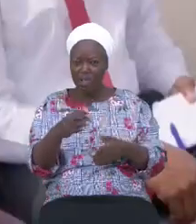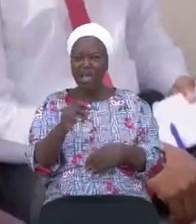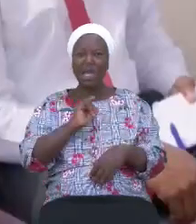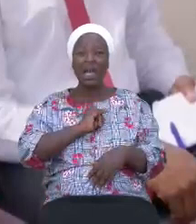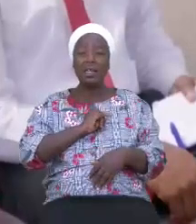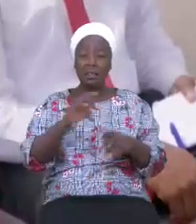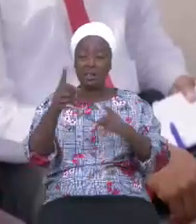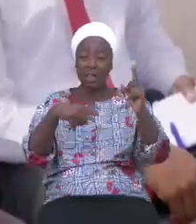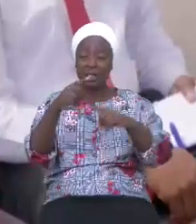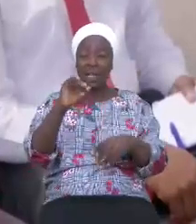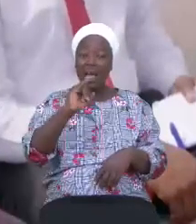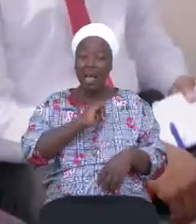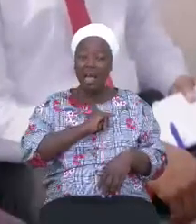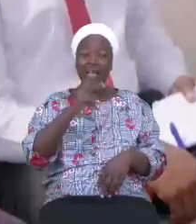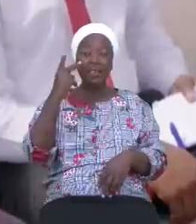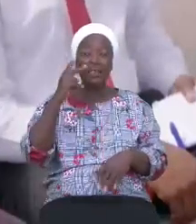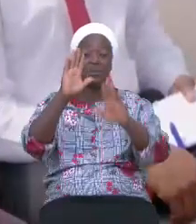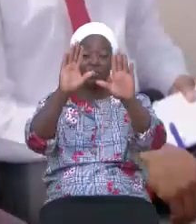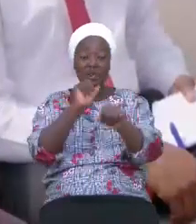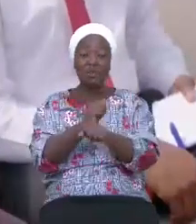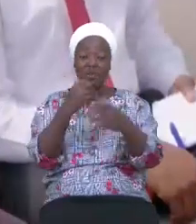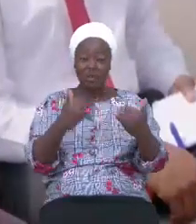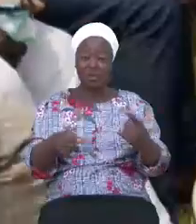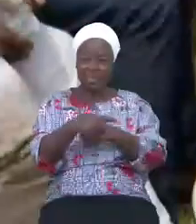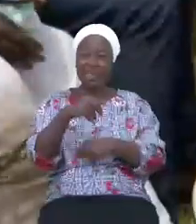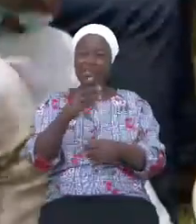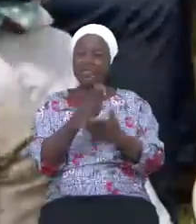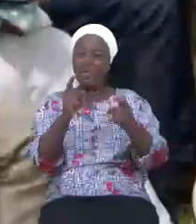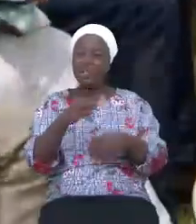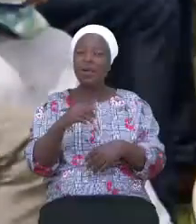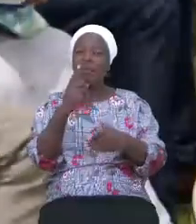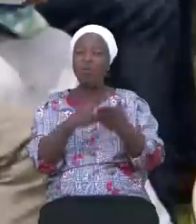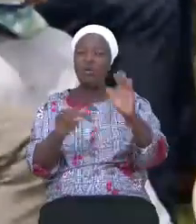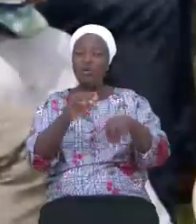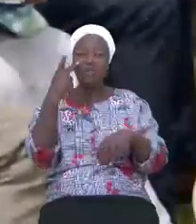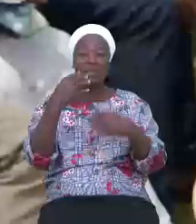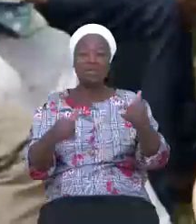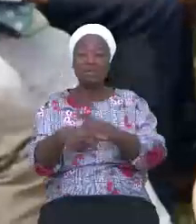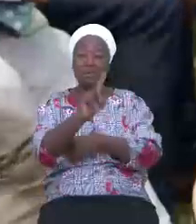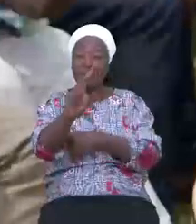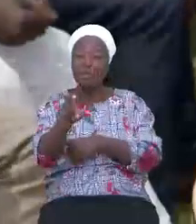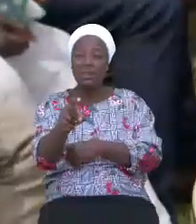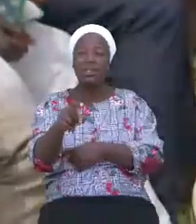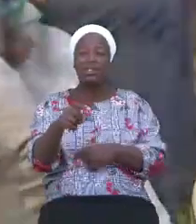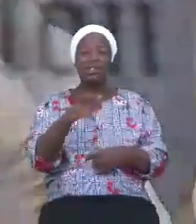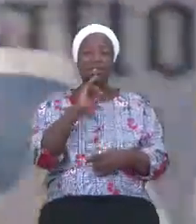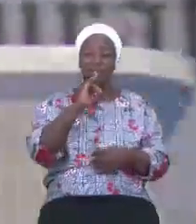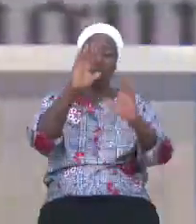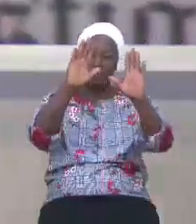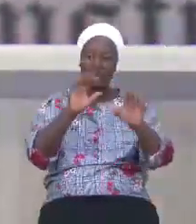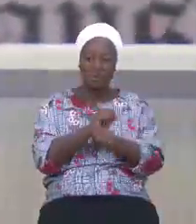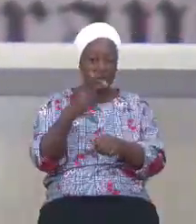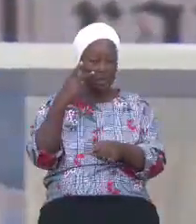today. Somebody there, what do you see today? Look at Elijah there.